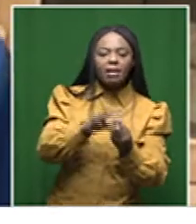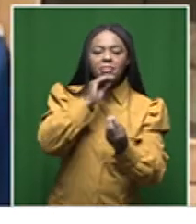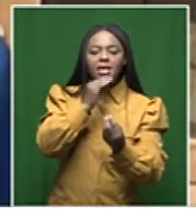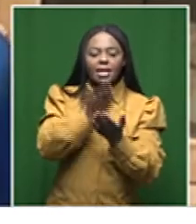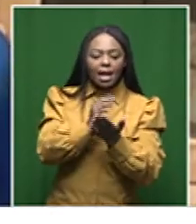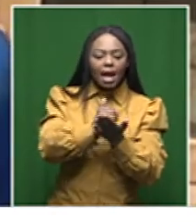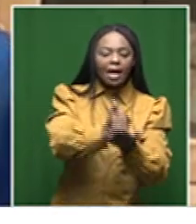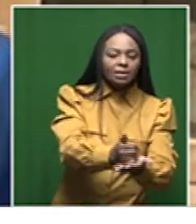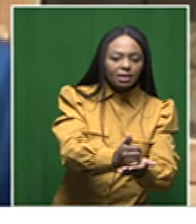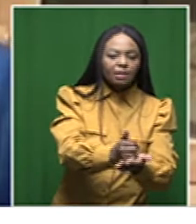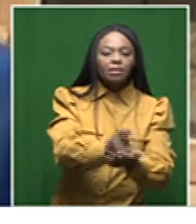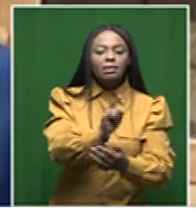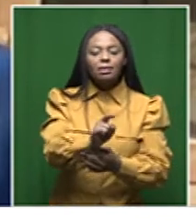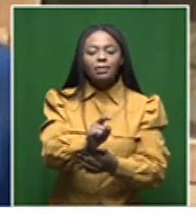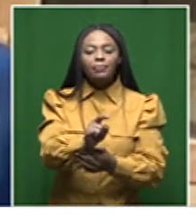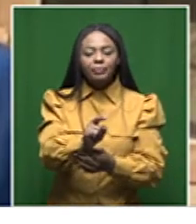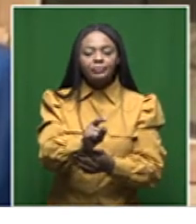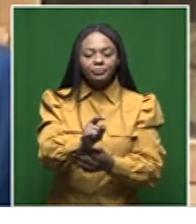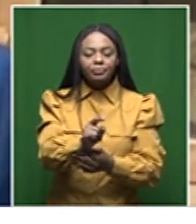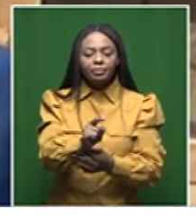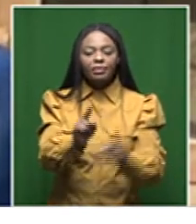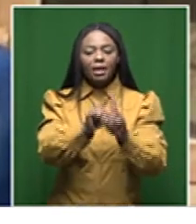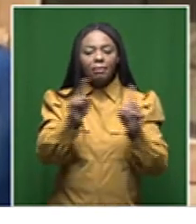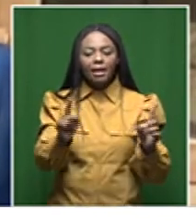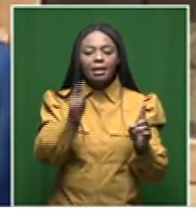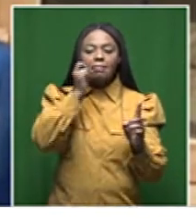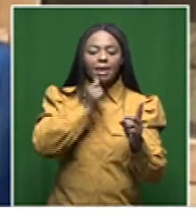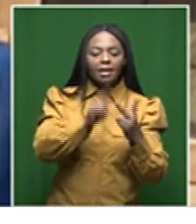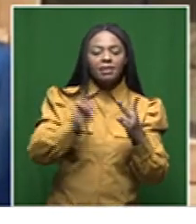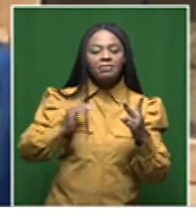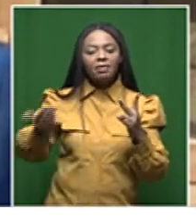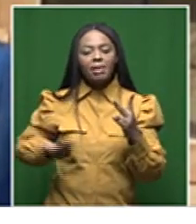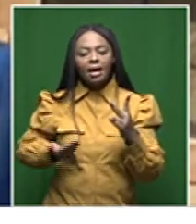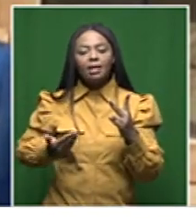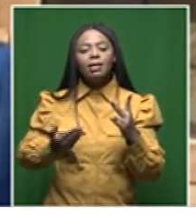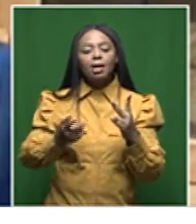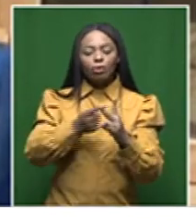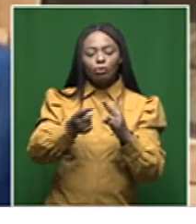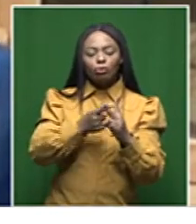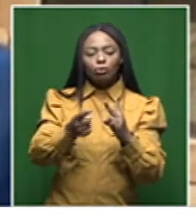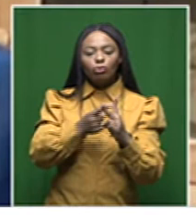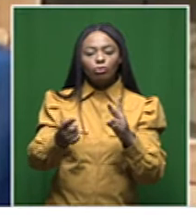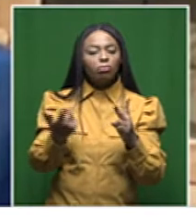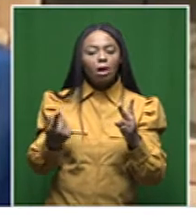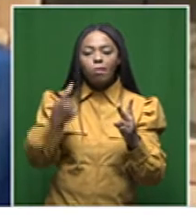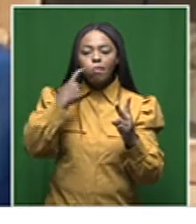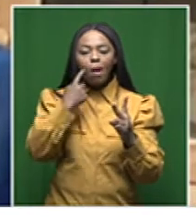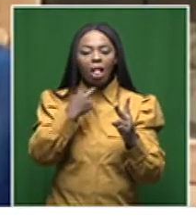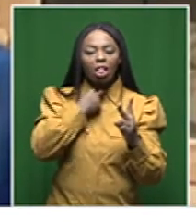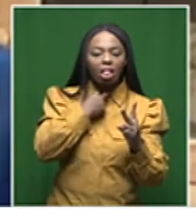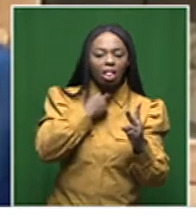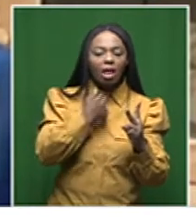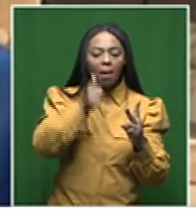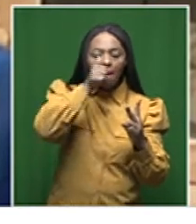reproduction from the beginning. But if you have a man-female and you have established that, yes, there might not be red flags here in